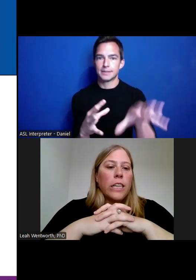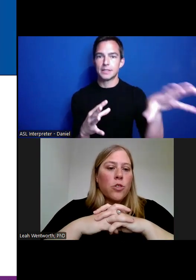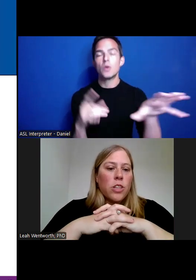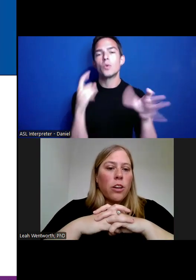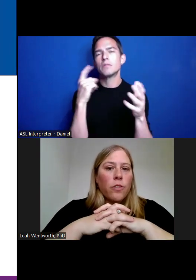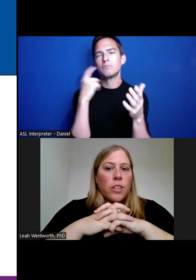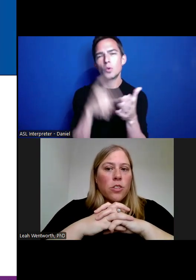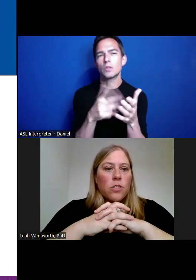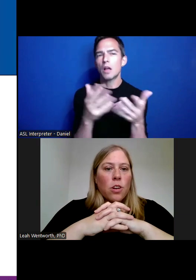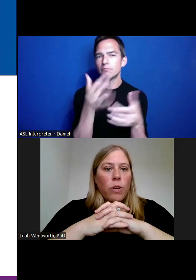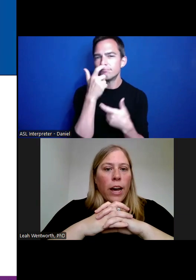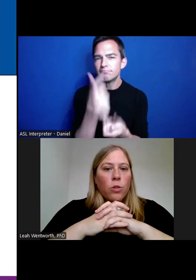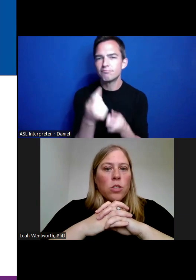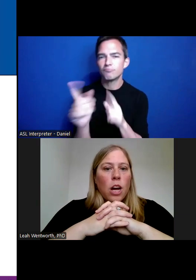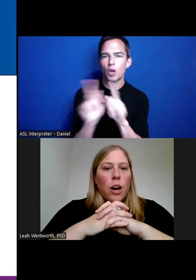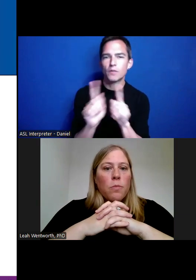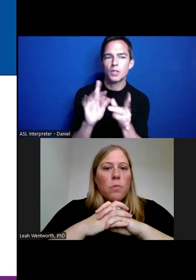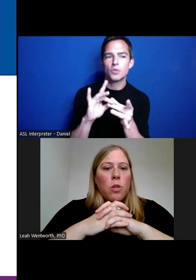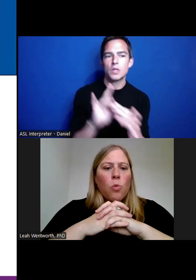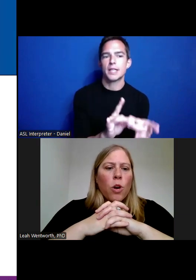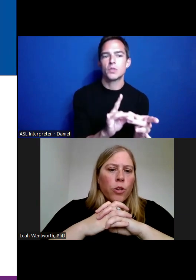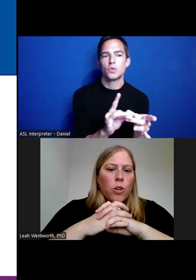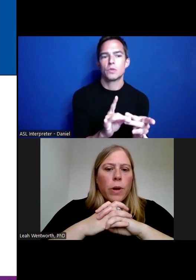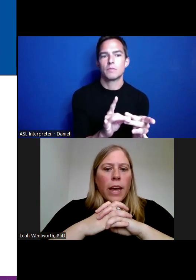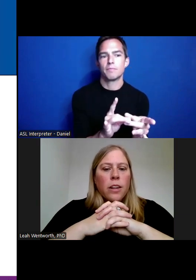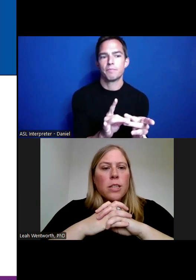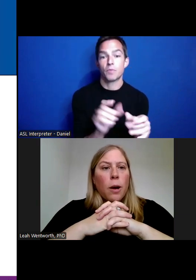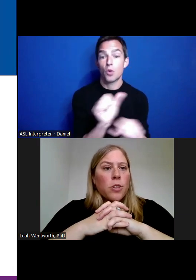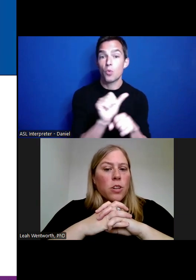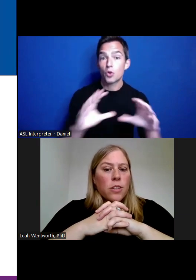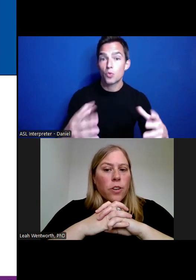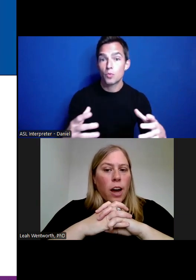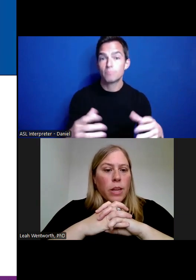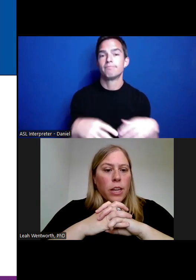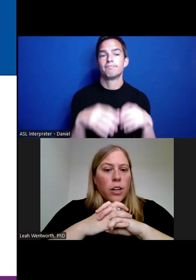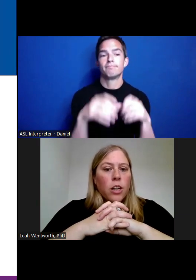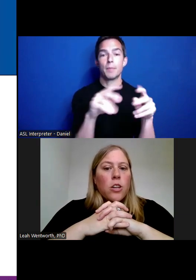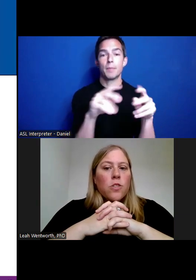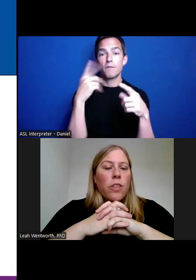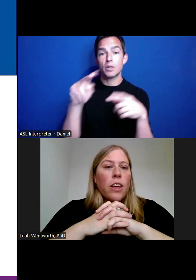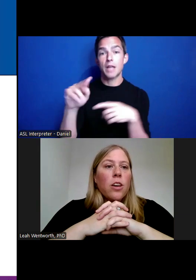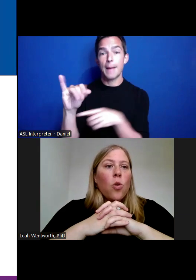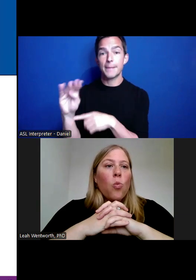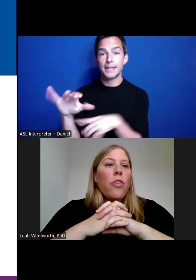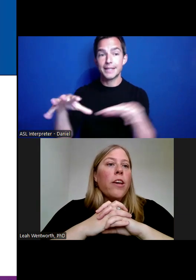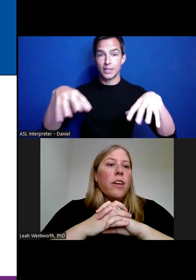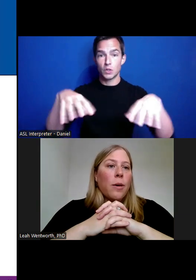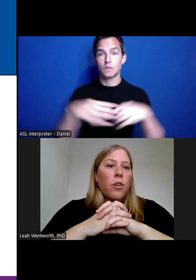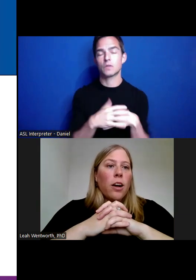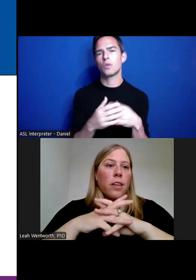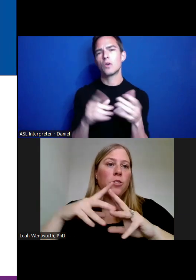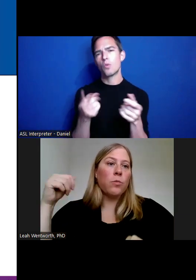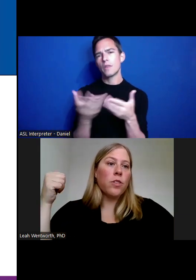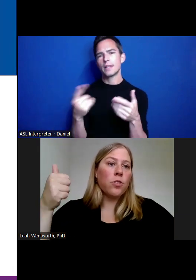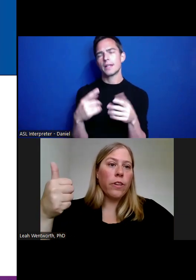lot of really interesting conversations around the work group and some opportunities for NAMI here. So I think one thing that has